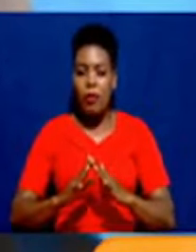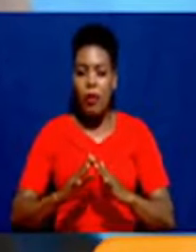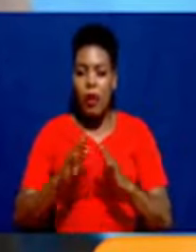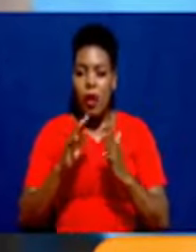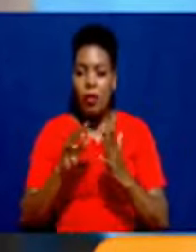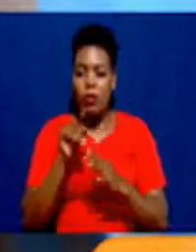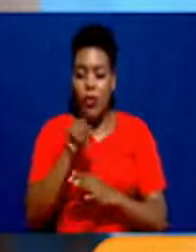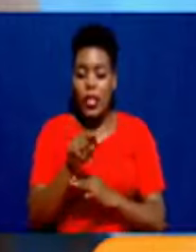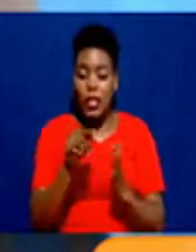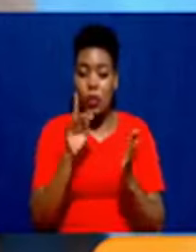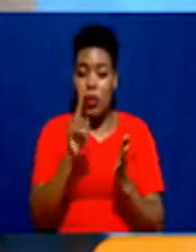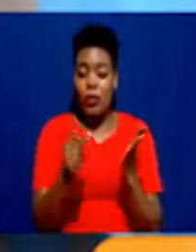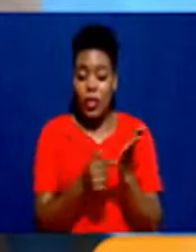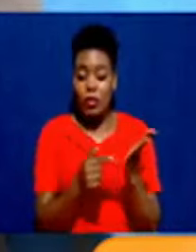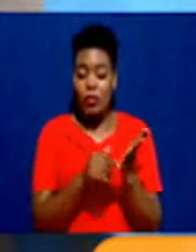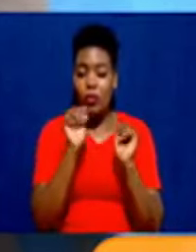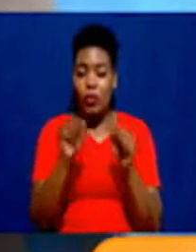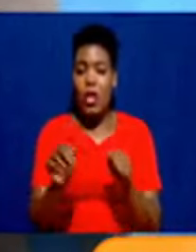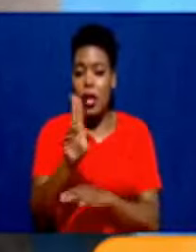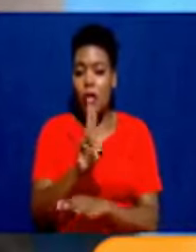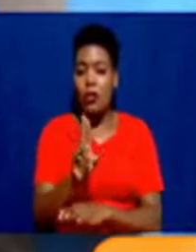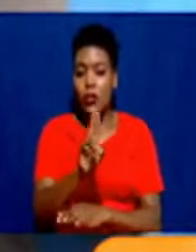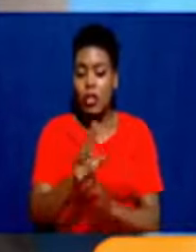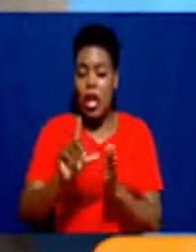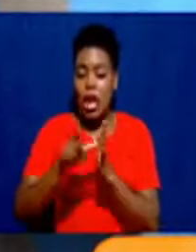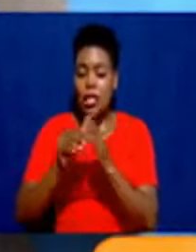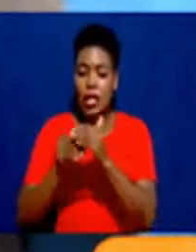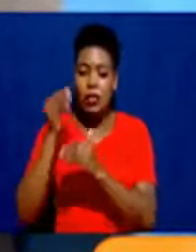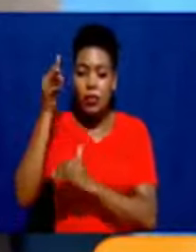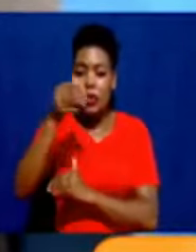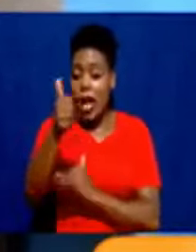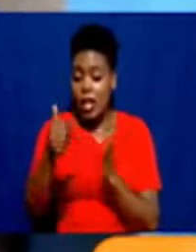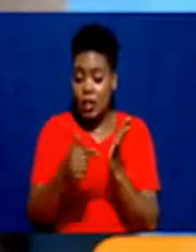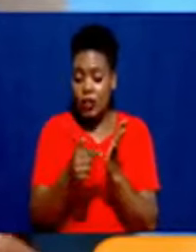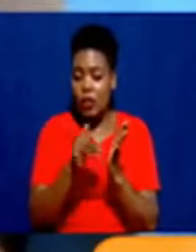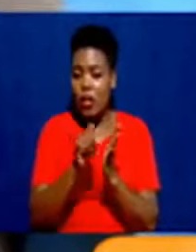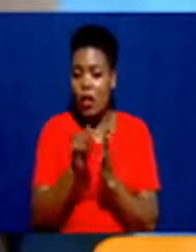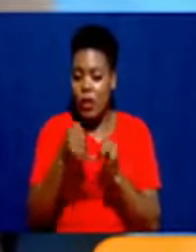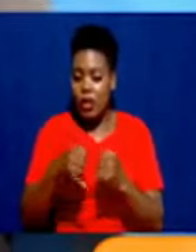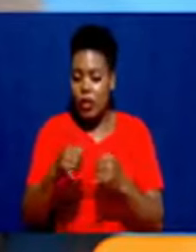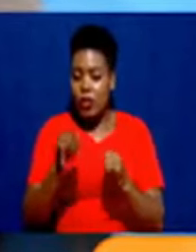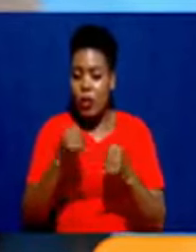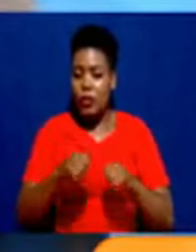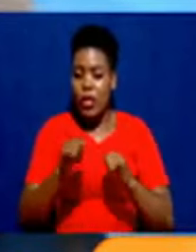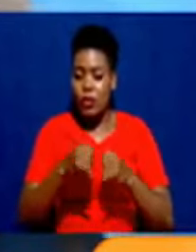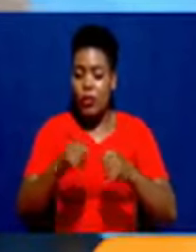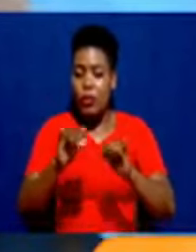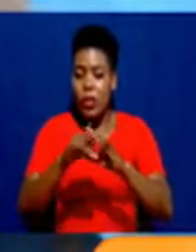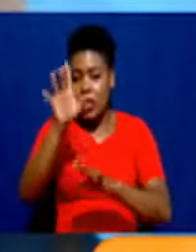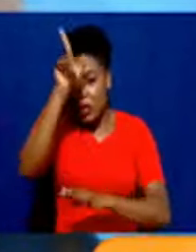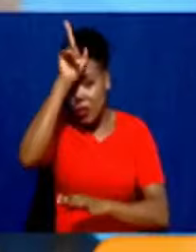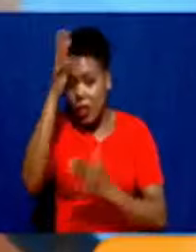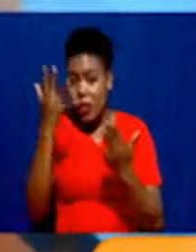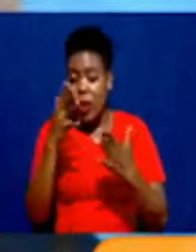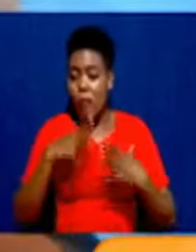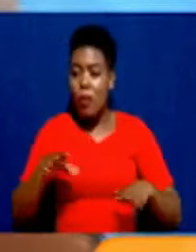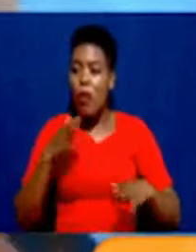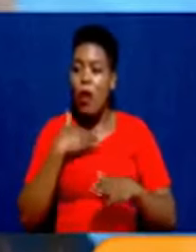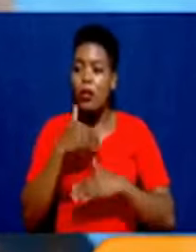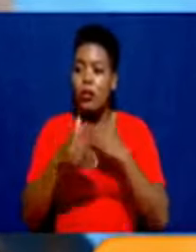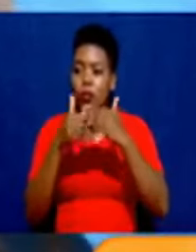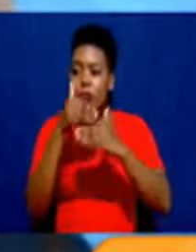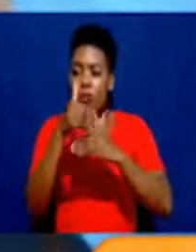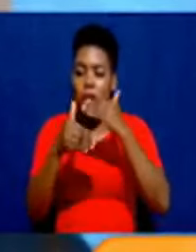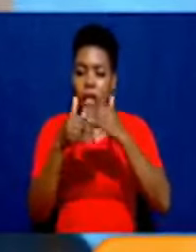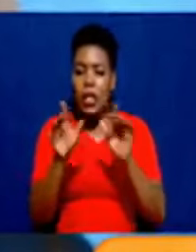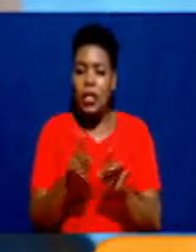This is one of the technologies that we can be able to champion. And the other technology that we're also pushing a lot, especially in the rural areas where people want to build sort of